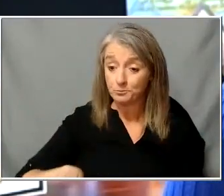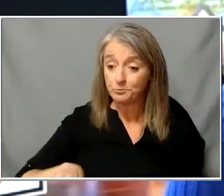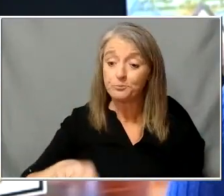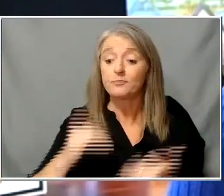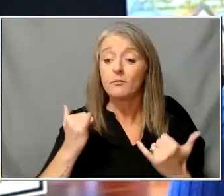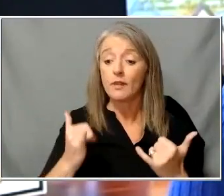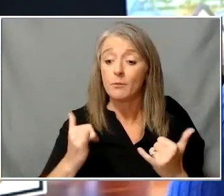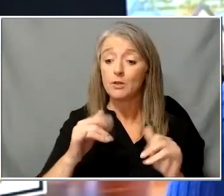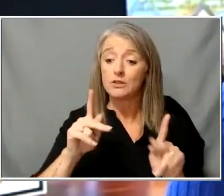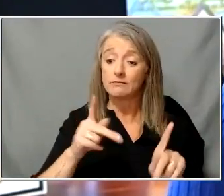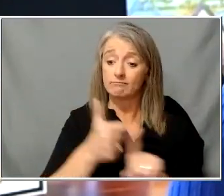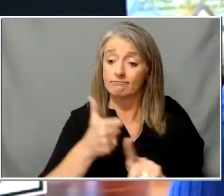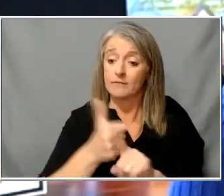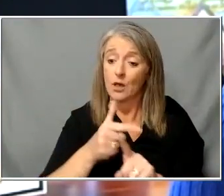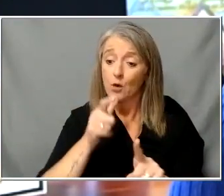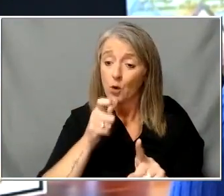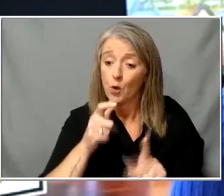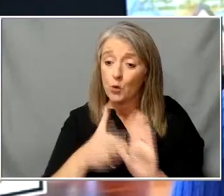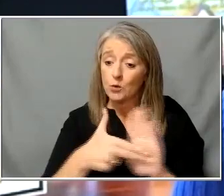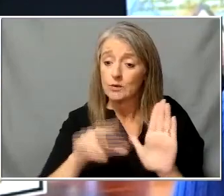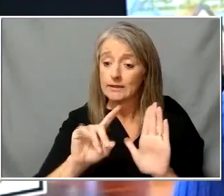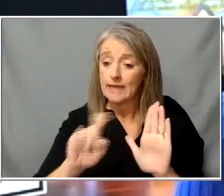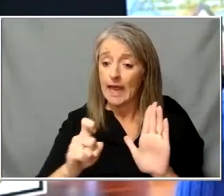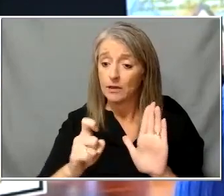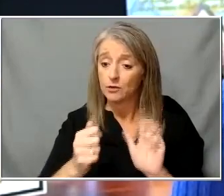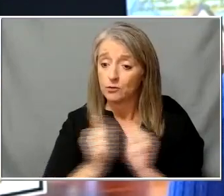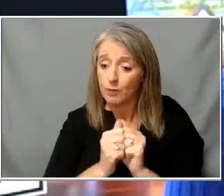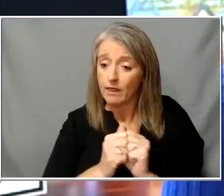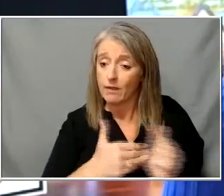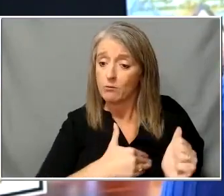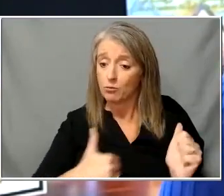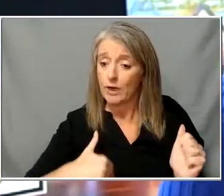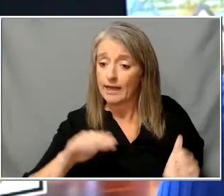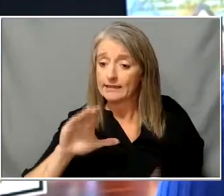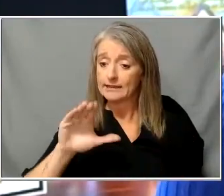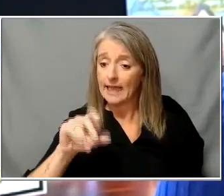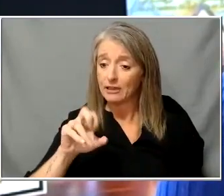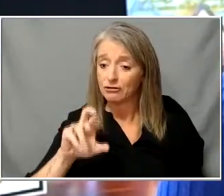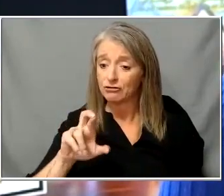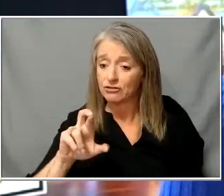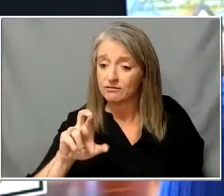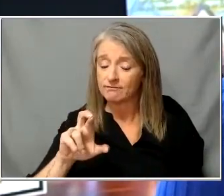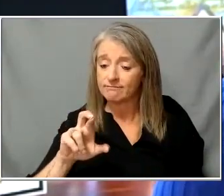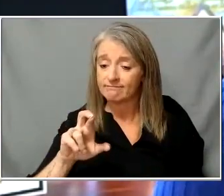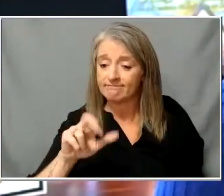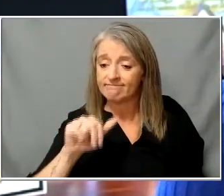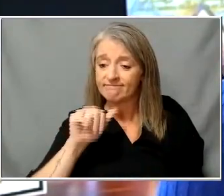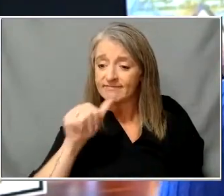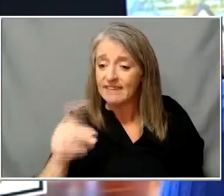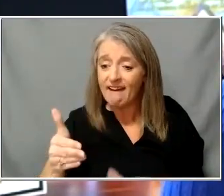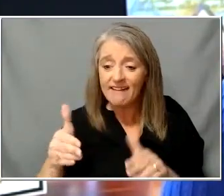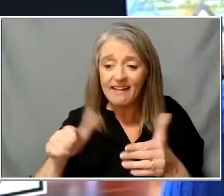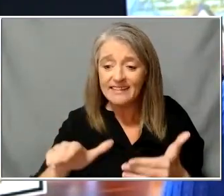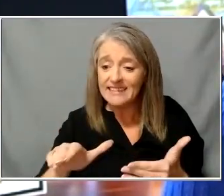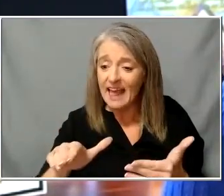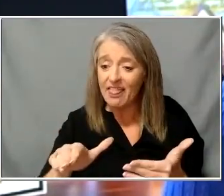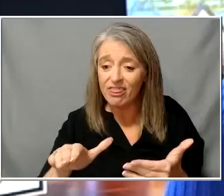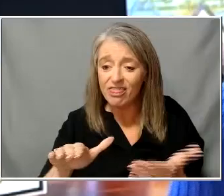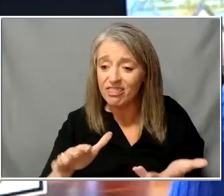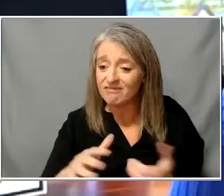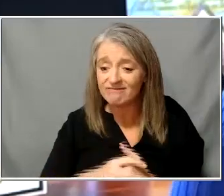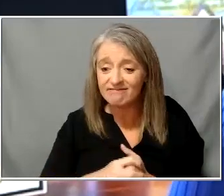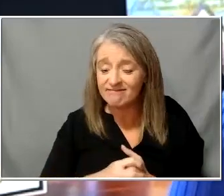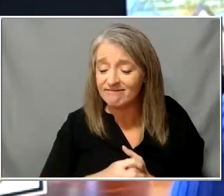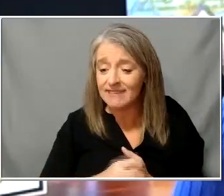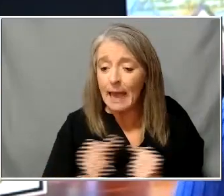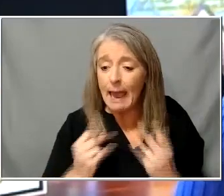with breast cancer, and that is, oh my gosh, it's not a death sentence. How many times